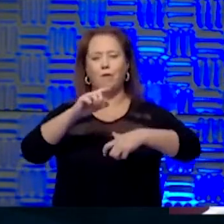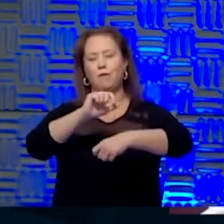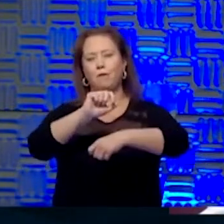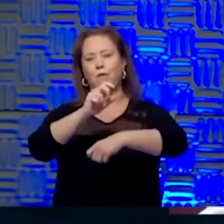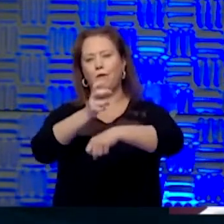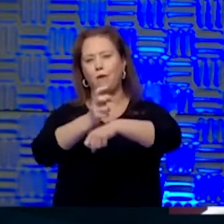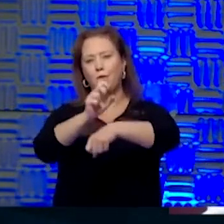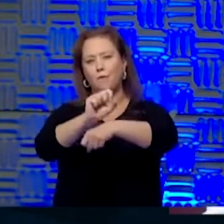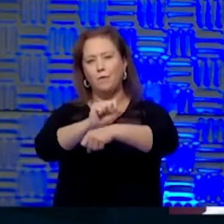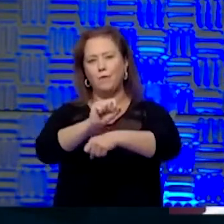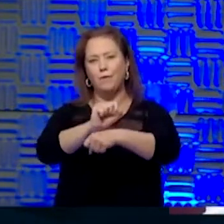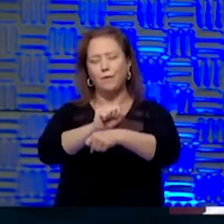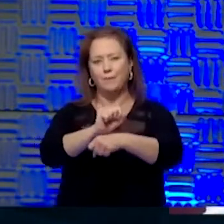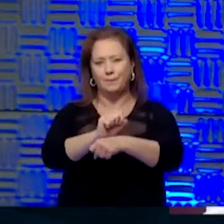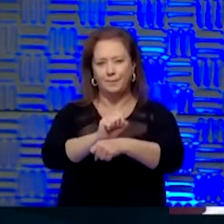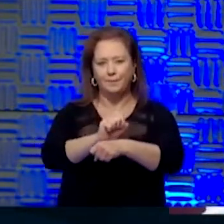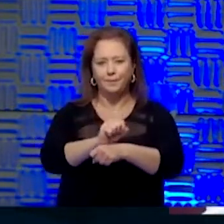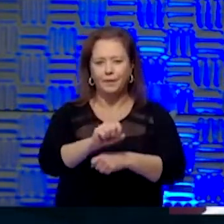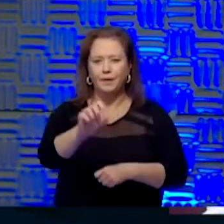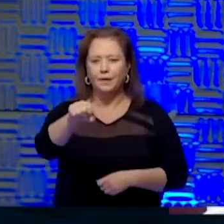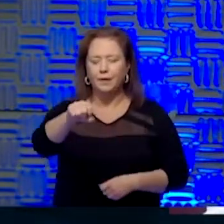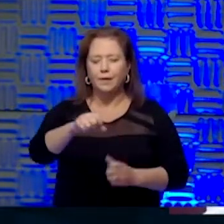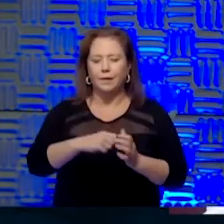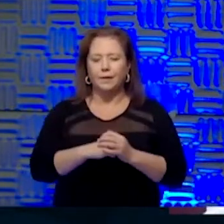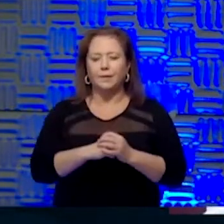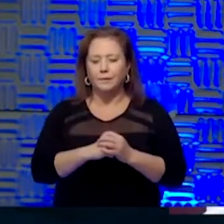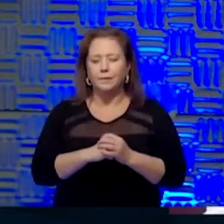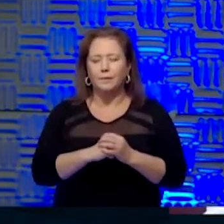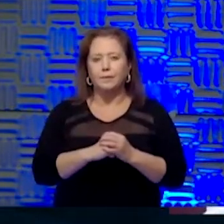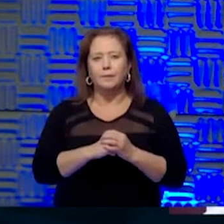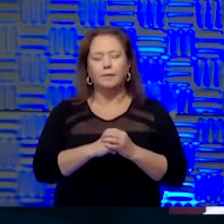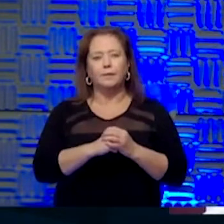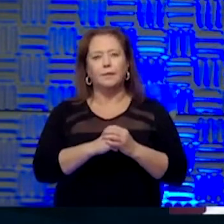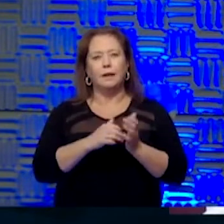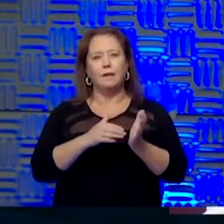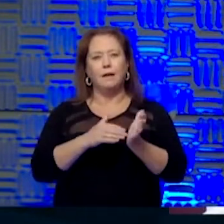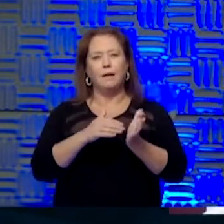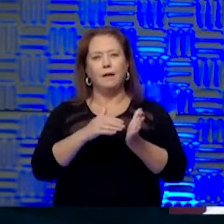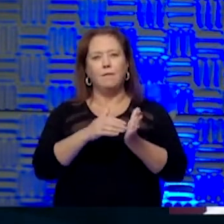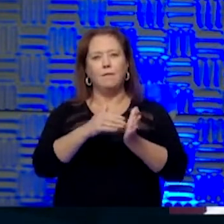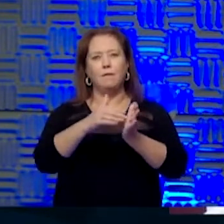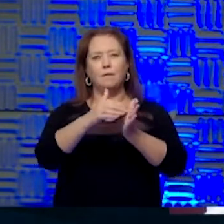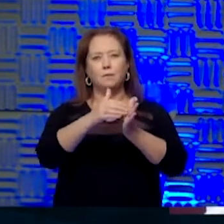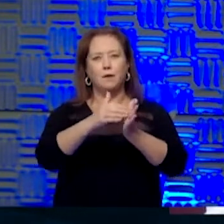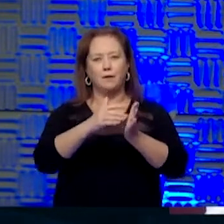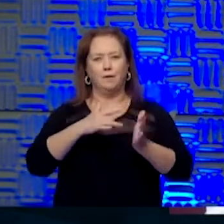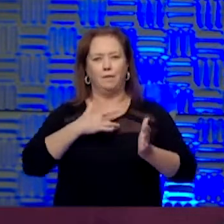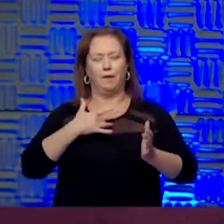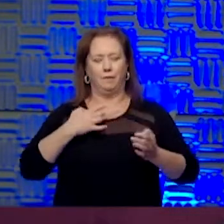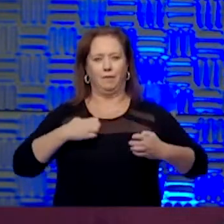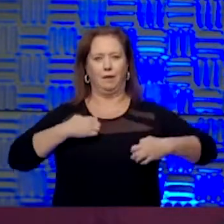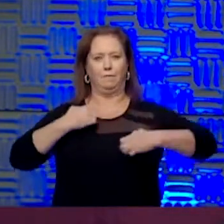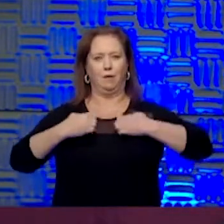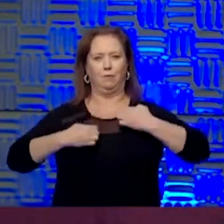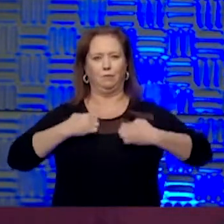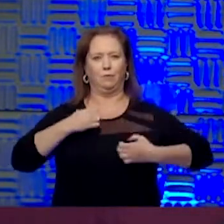done. Yeah, I have to tell you, every now and then you get kind of emotional